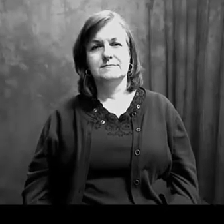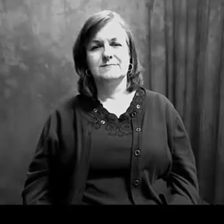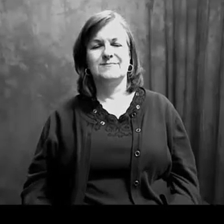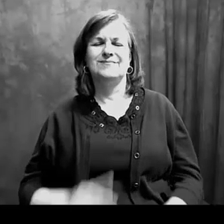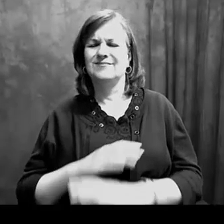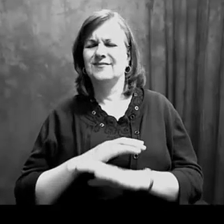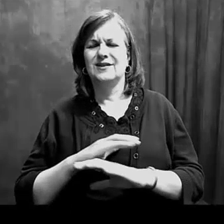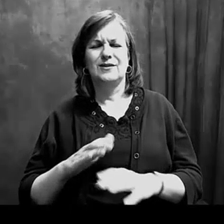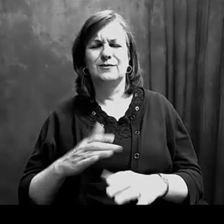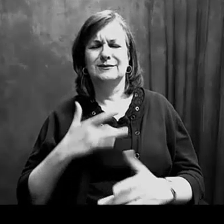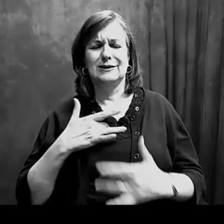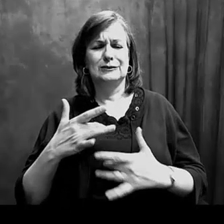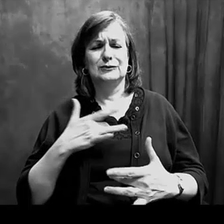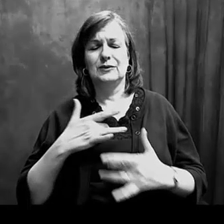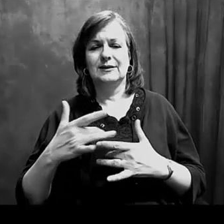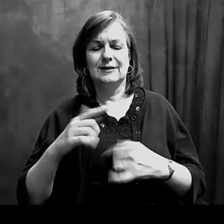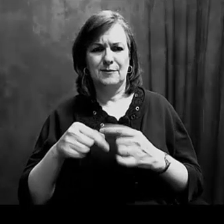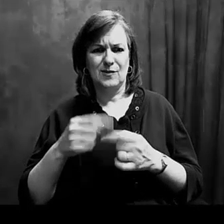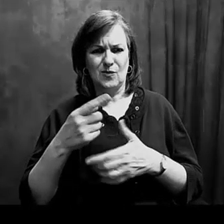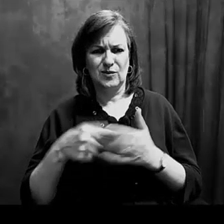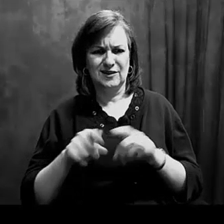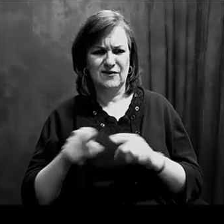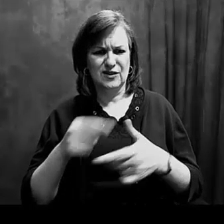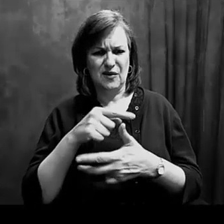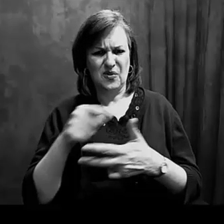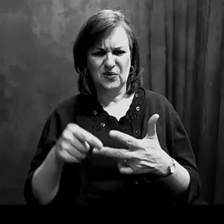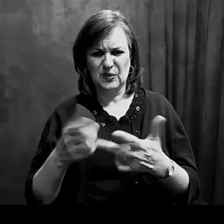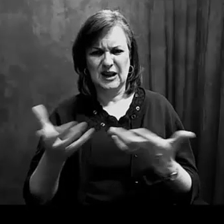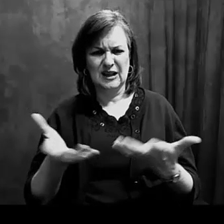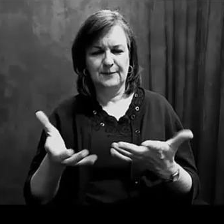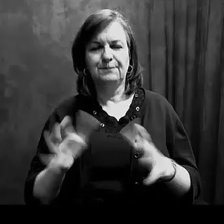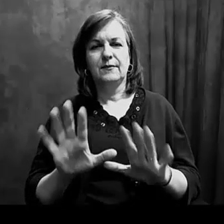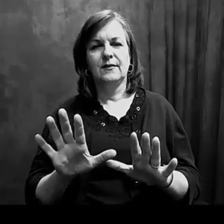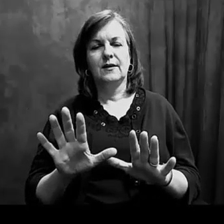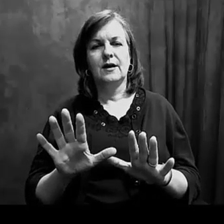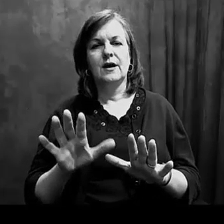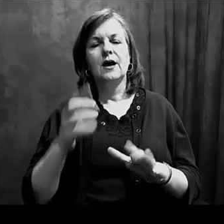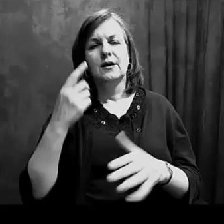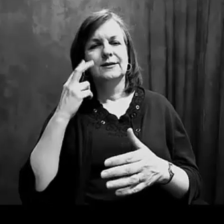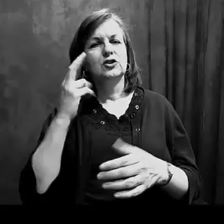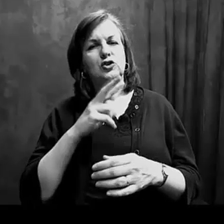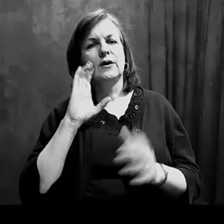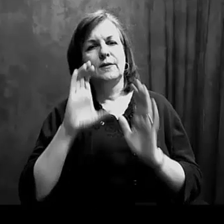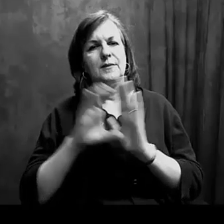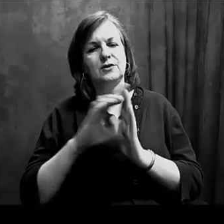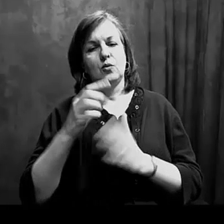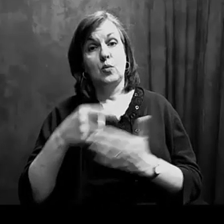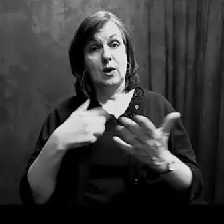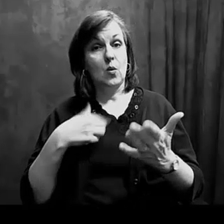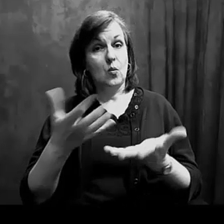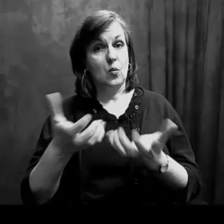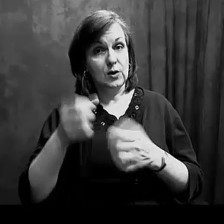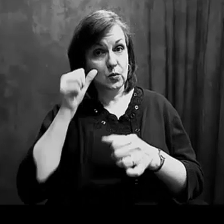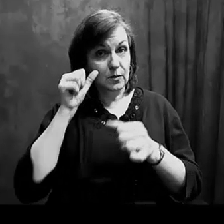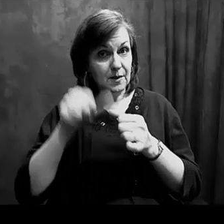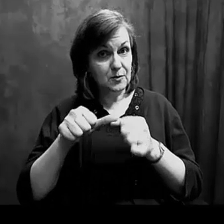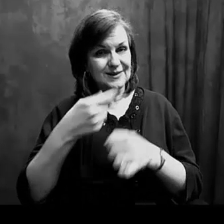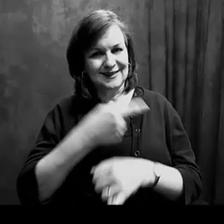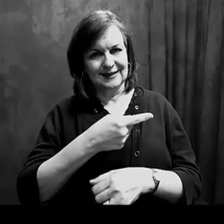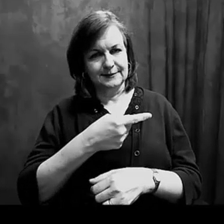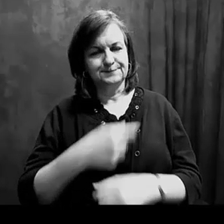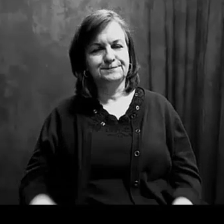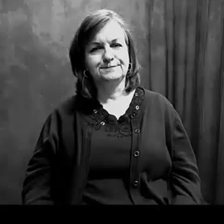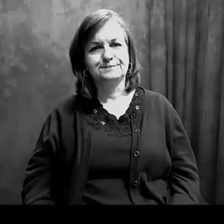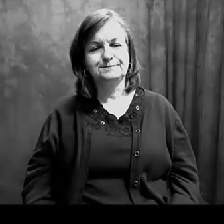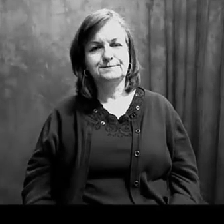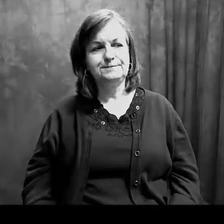So don't stress too much about these differences. What I want you to think about is here on the picture. These